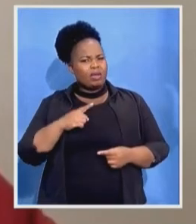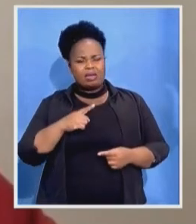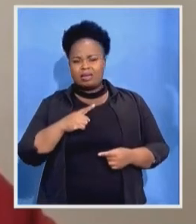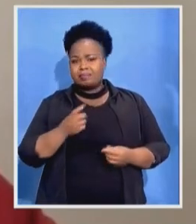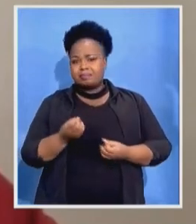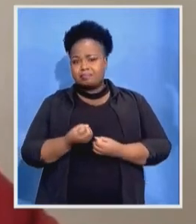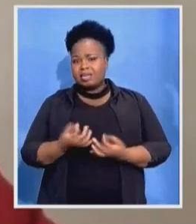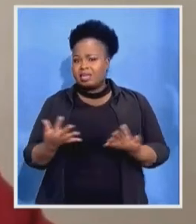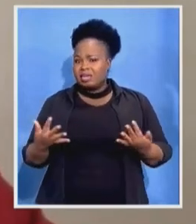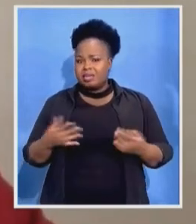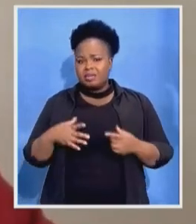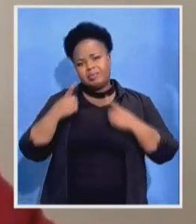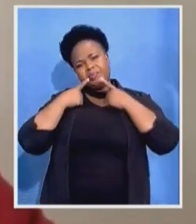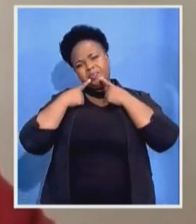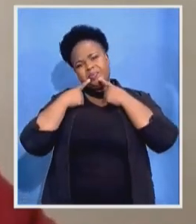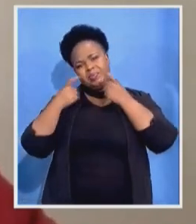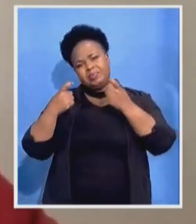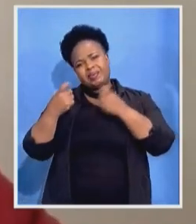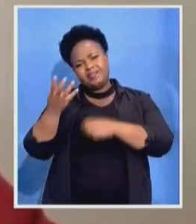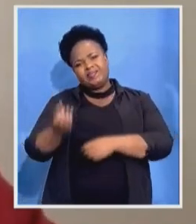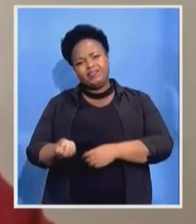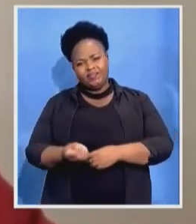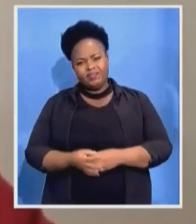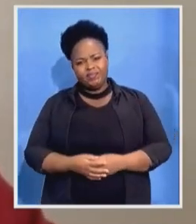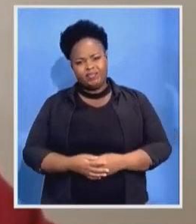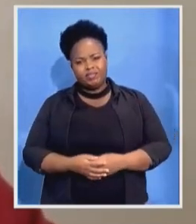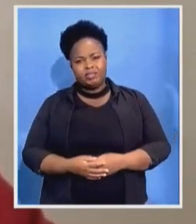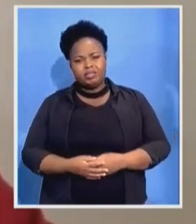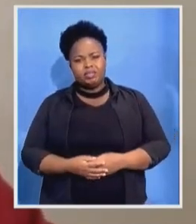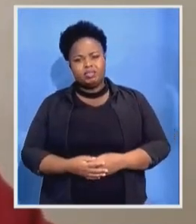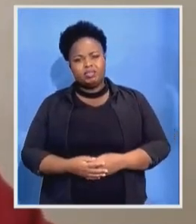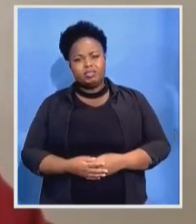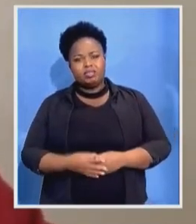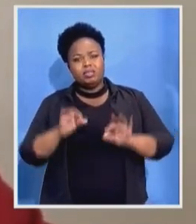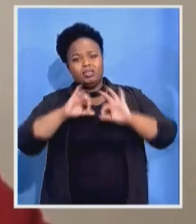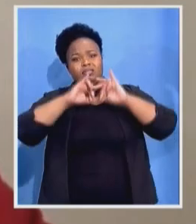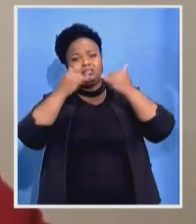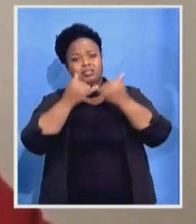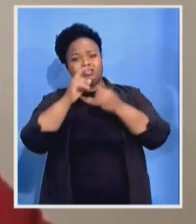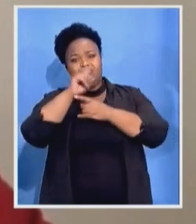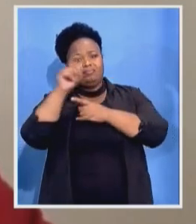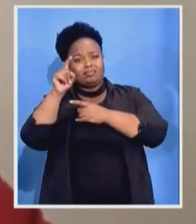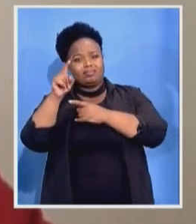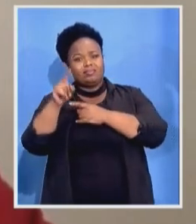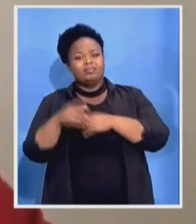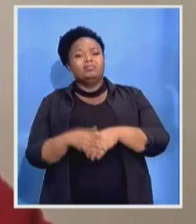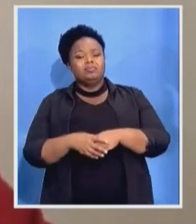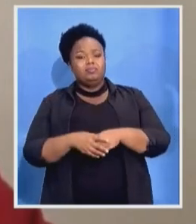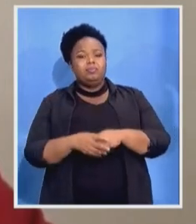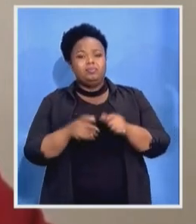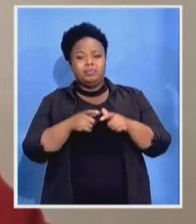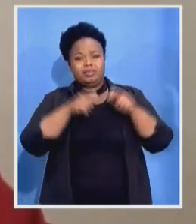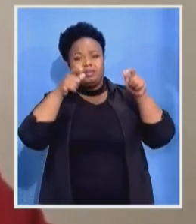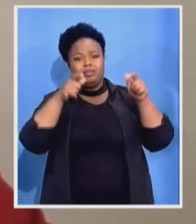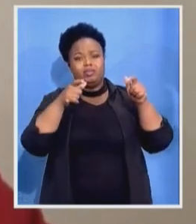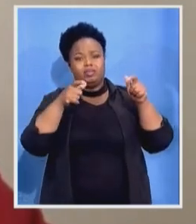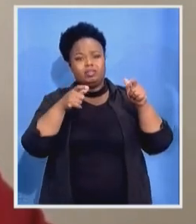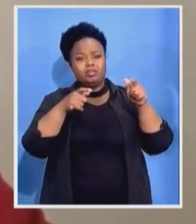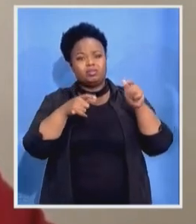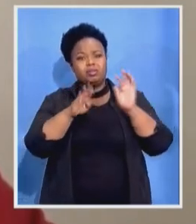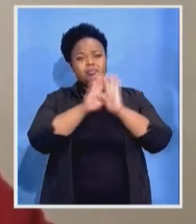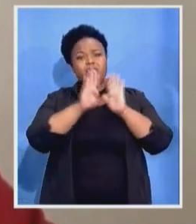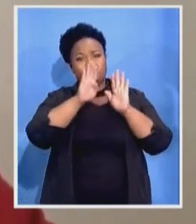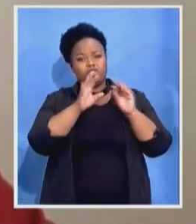the profits of the dollar billionaires in the world rose by $1